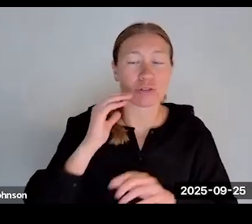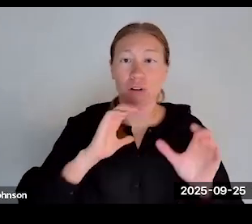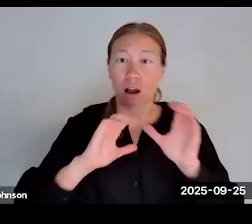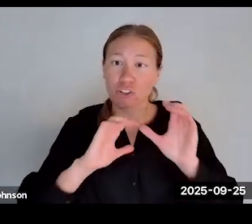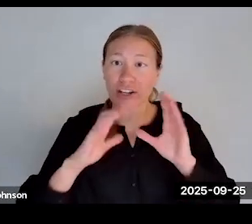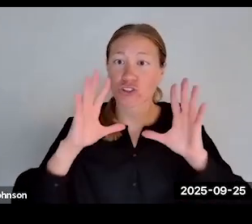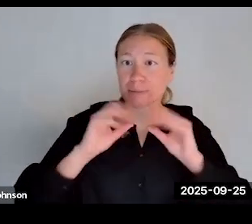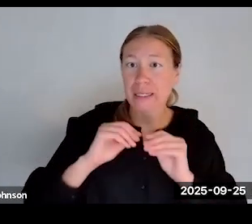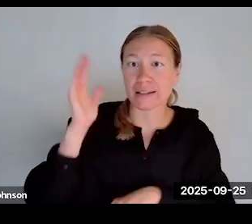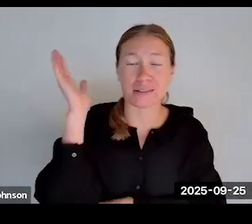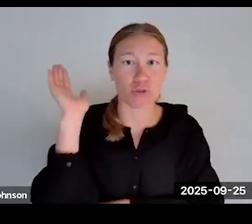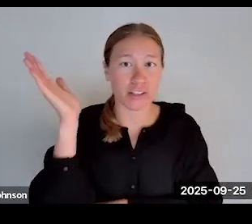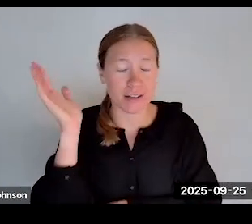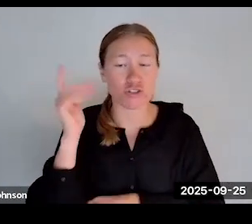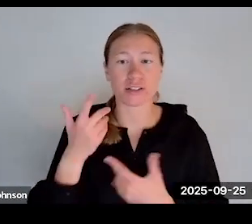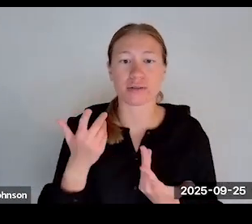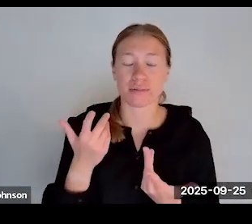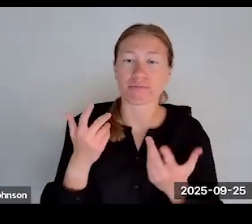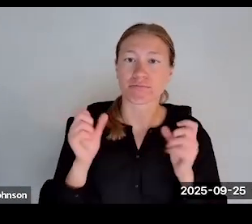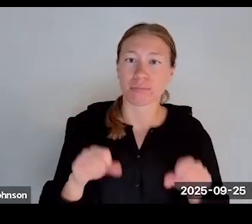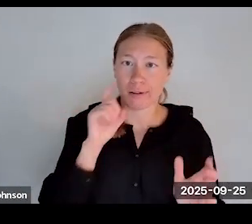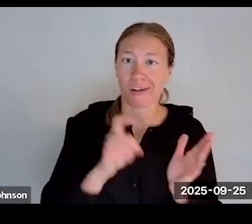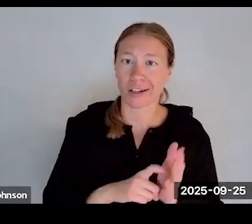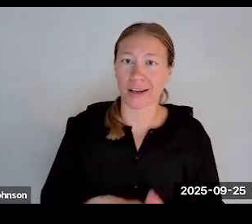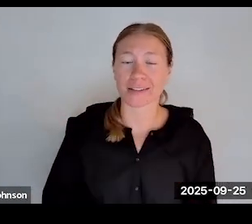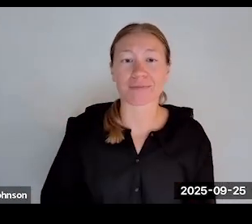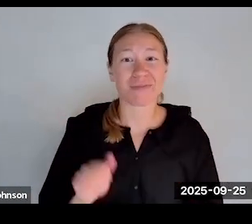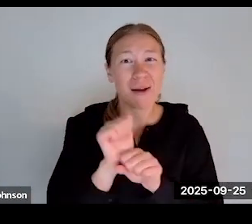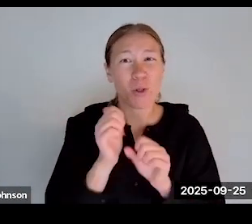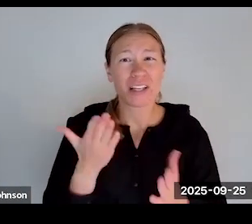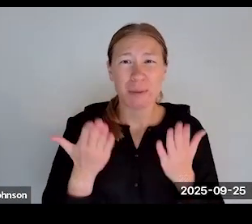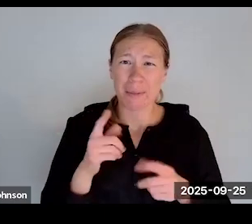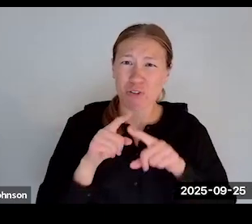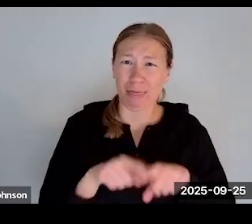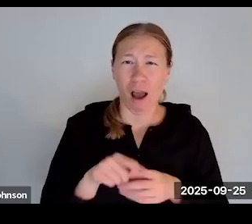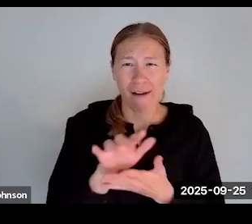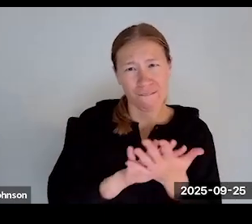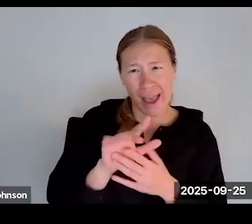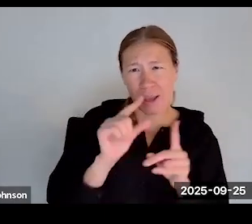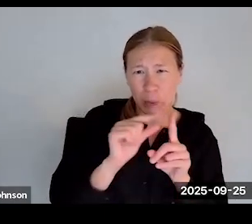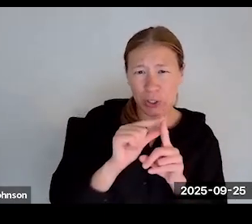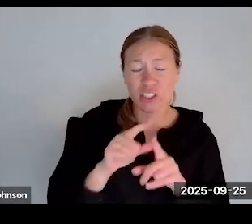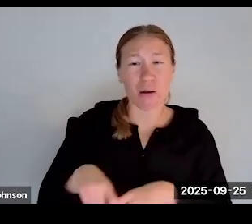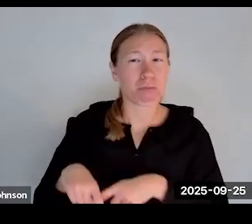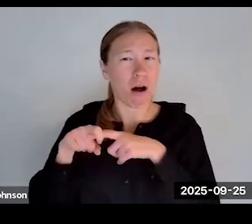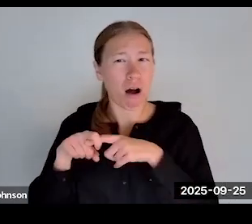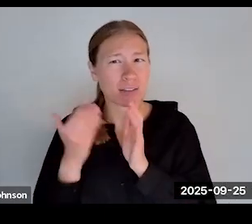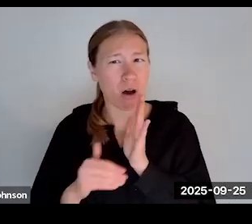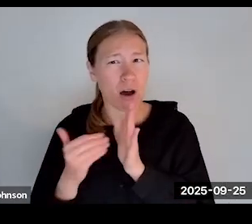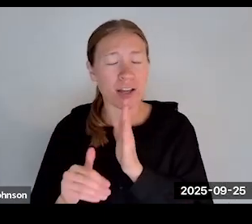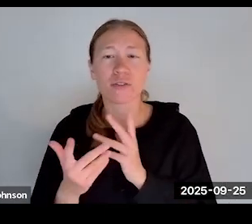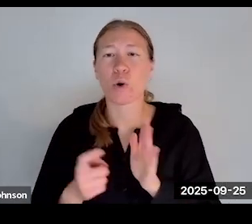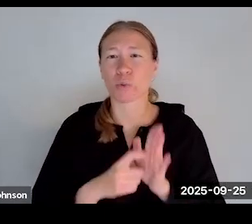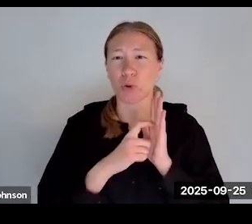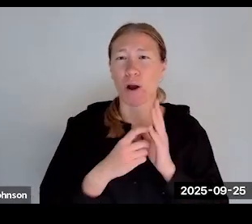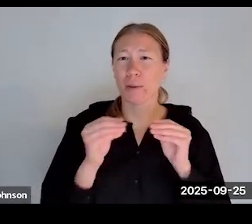or presentations. Employees may rely on vague terms, pause frequently, or take longer to write emails